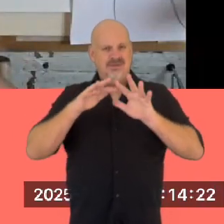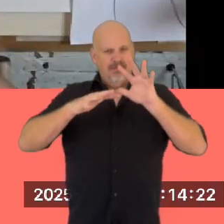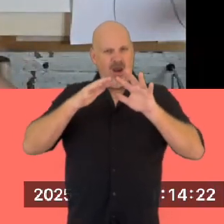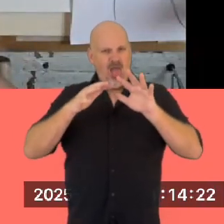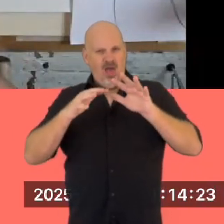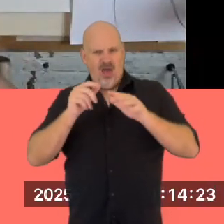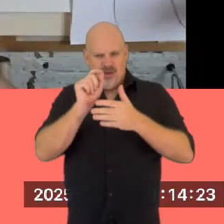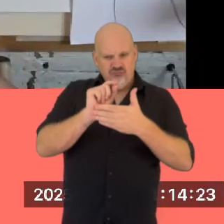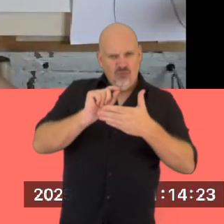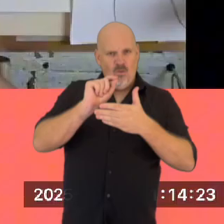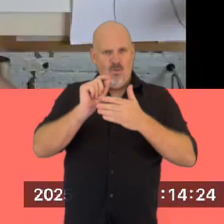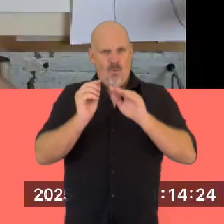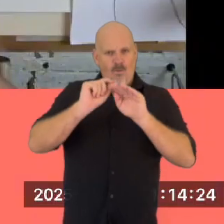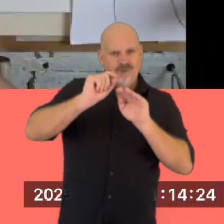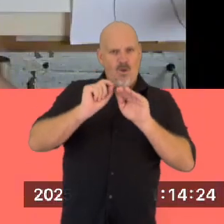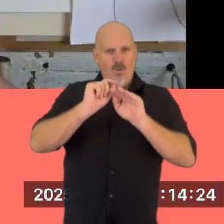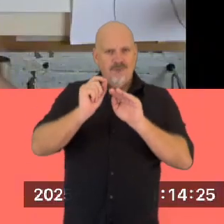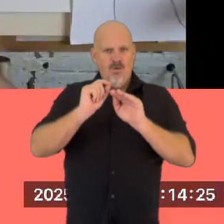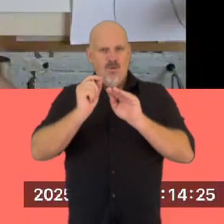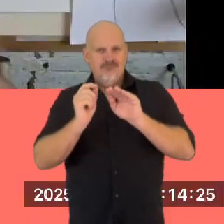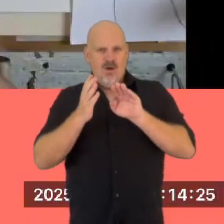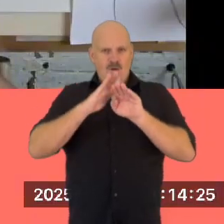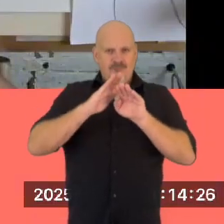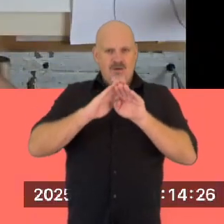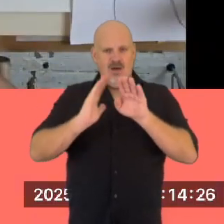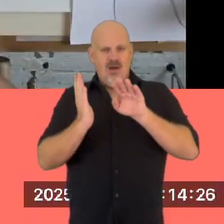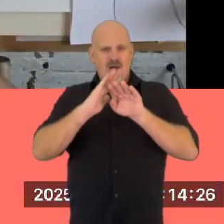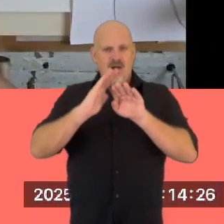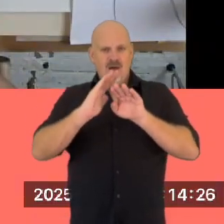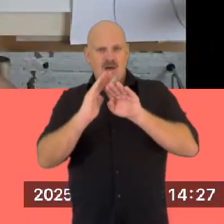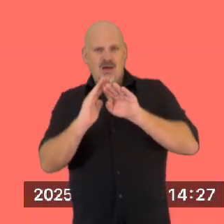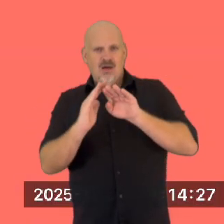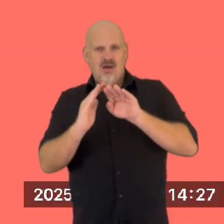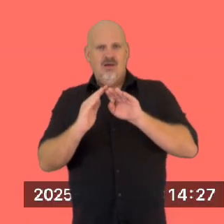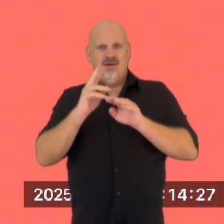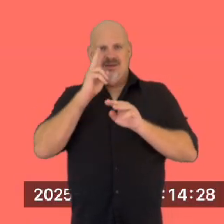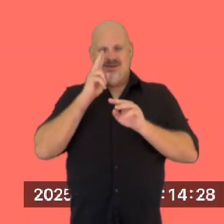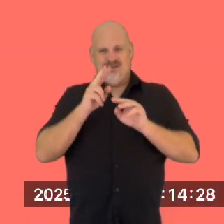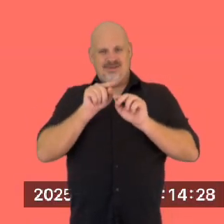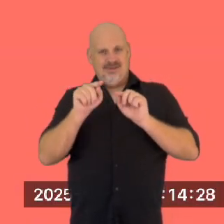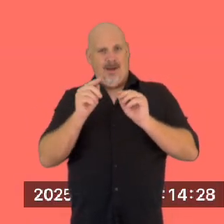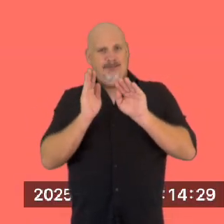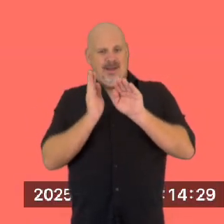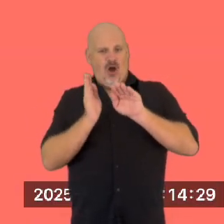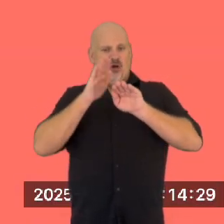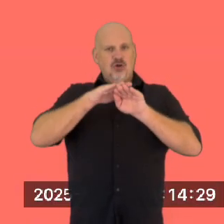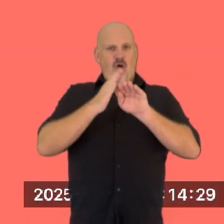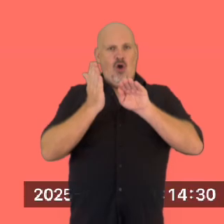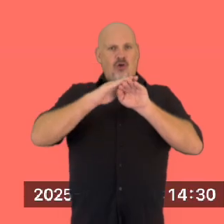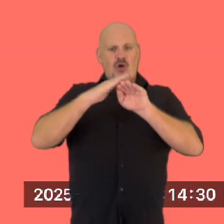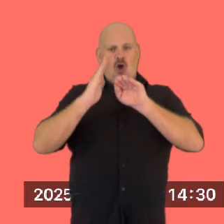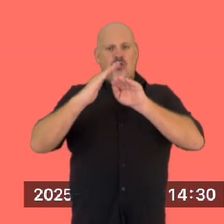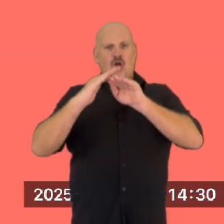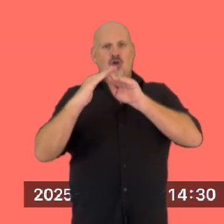do the similar kind of work again, draw over them, line over line, and make these kind of petals